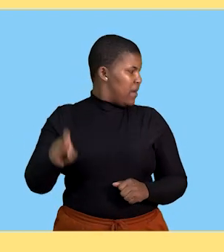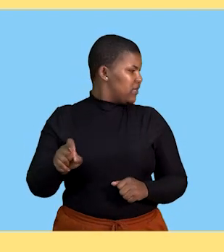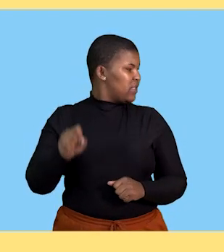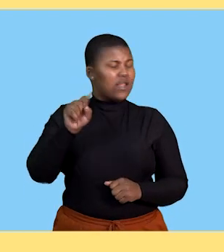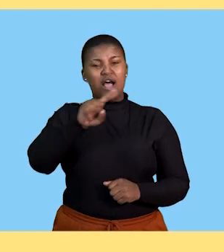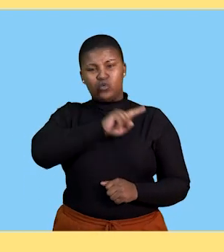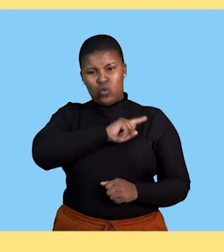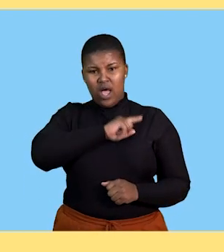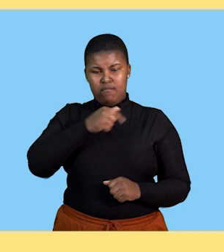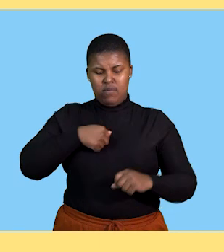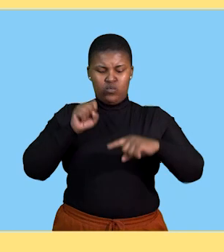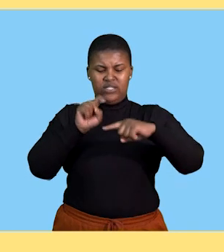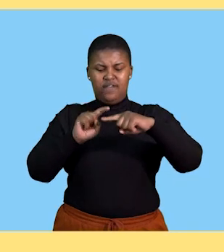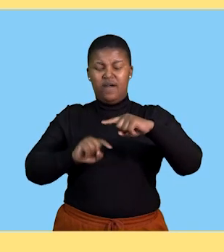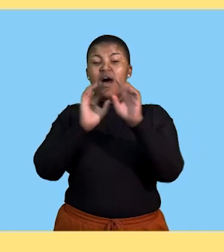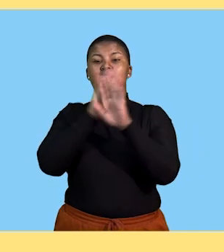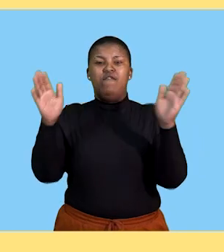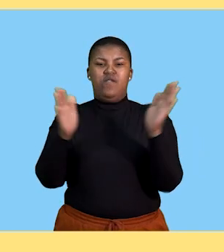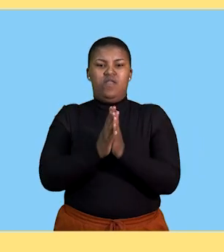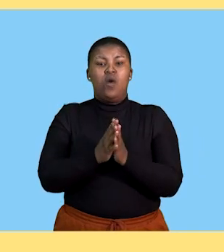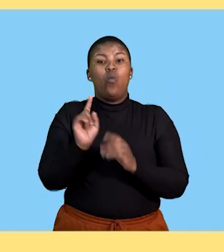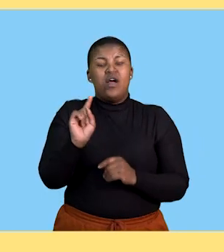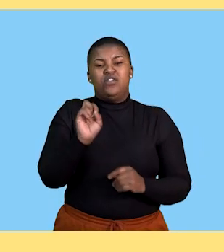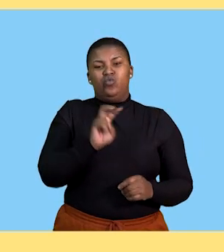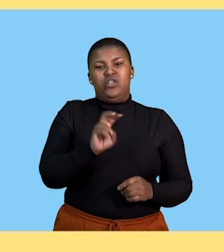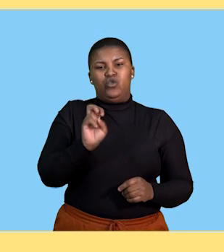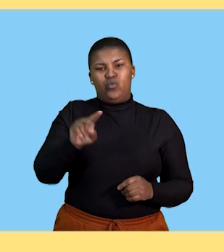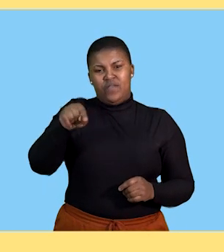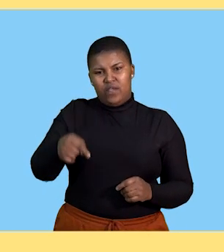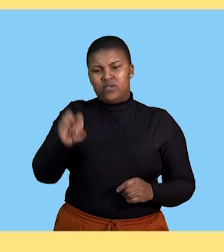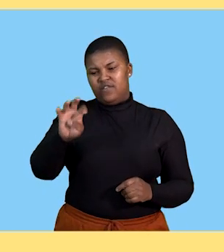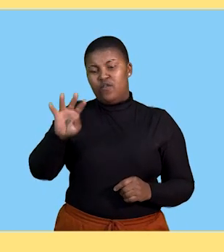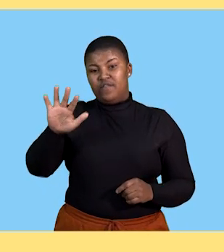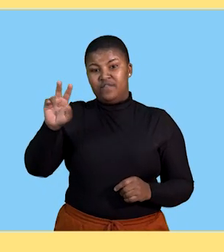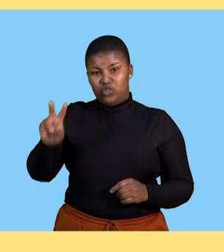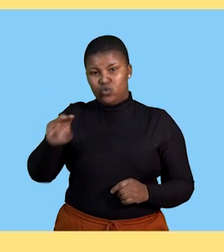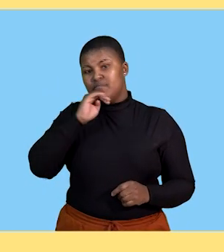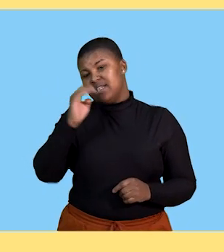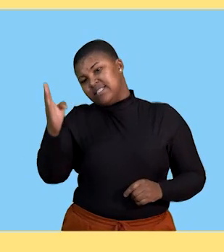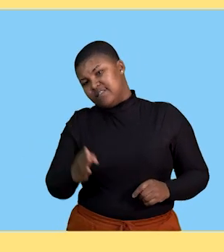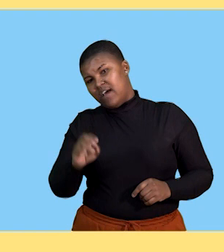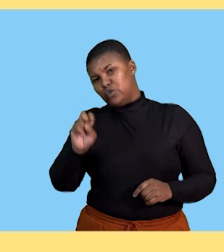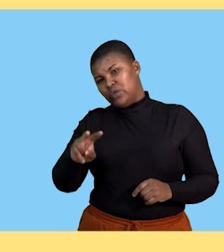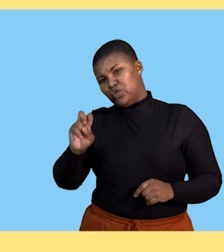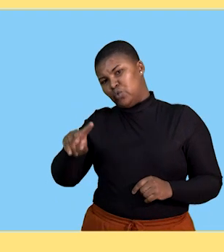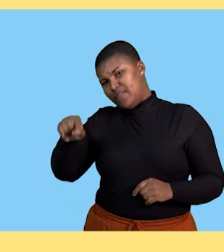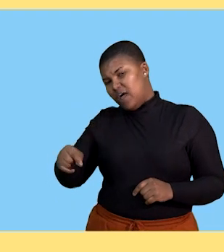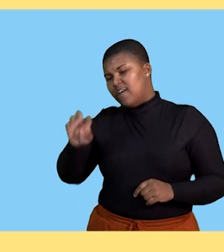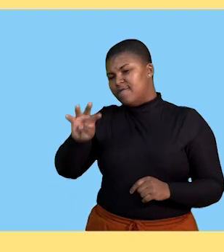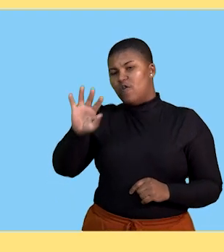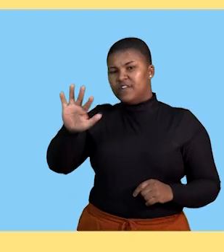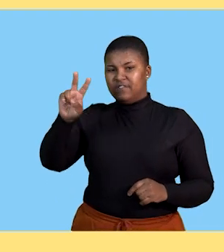S21. Therefore, I'll divide everything by 22,452. I divide this by